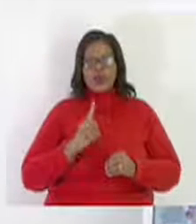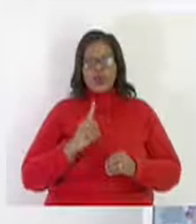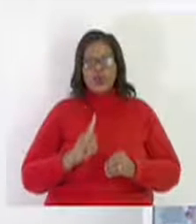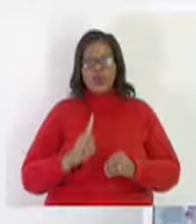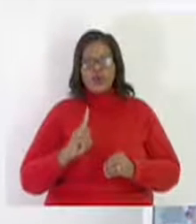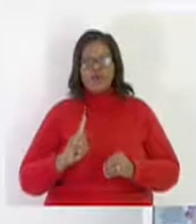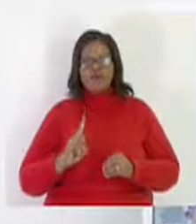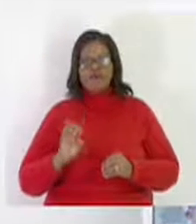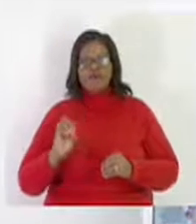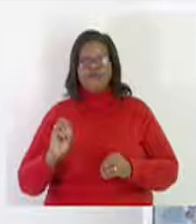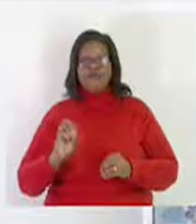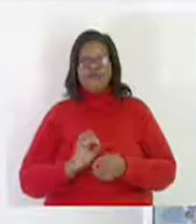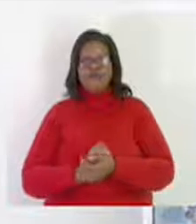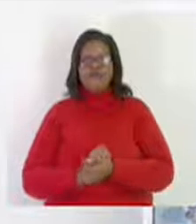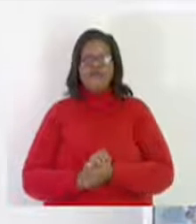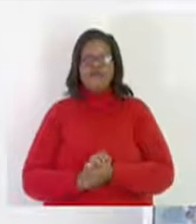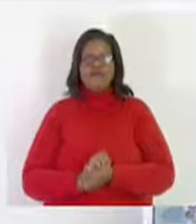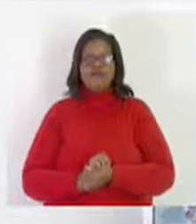11,110,